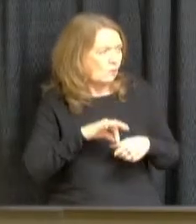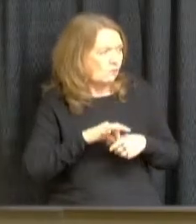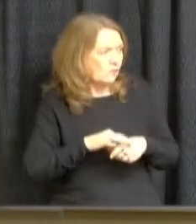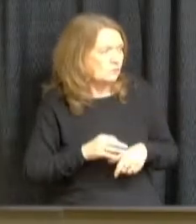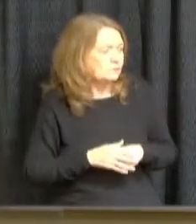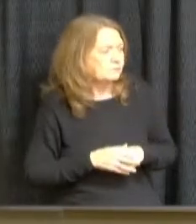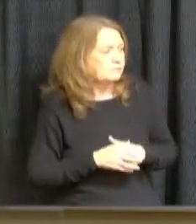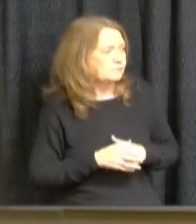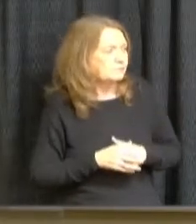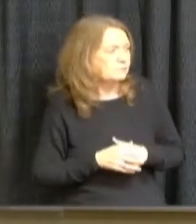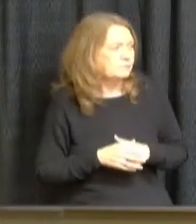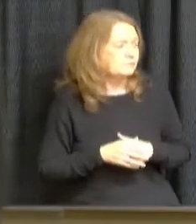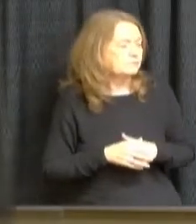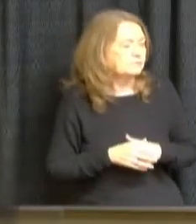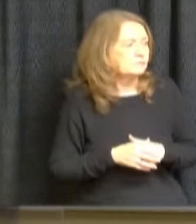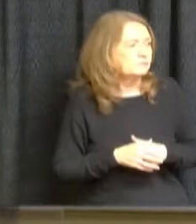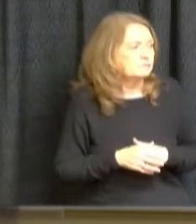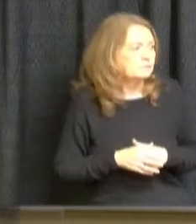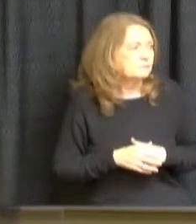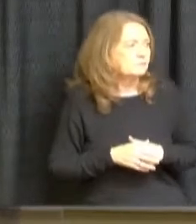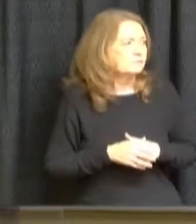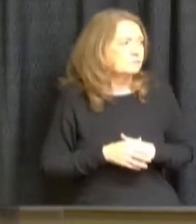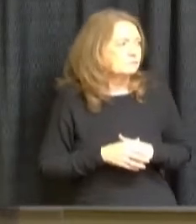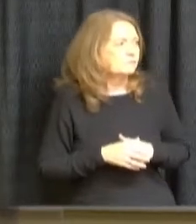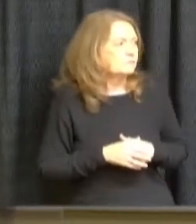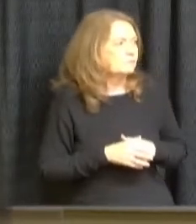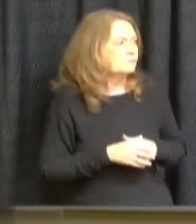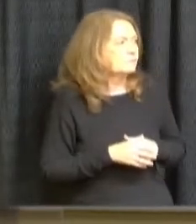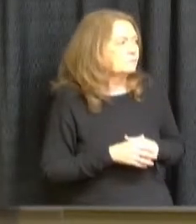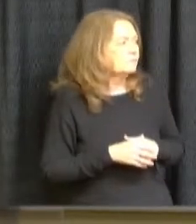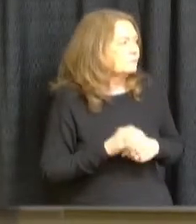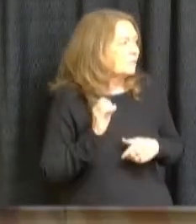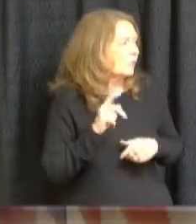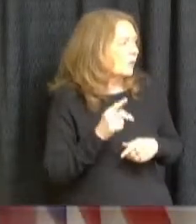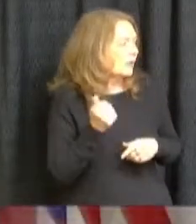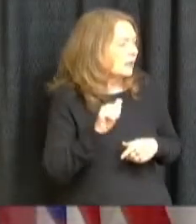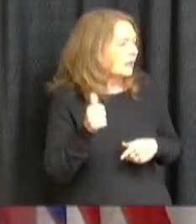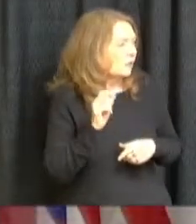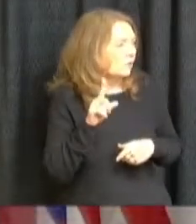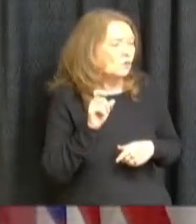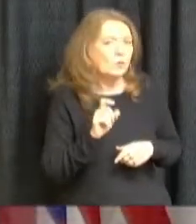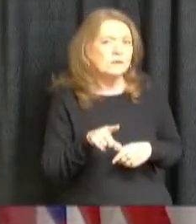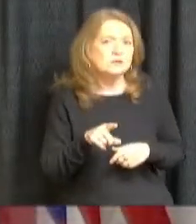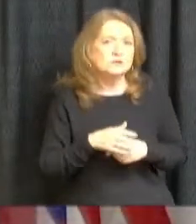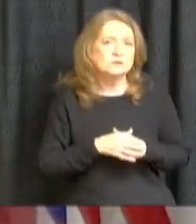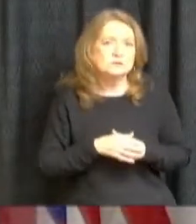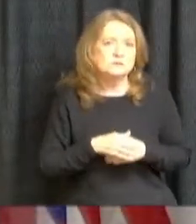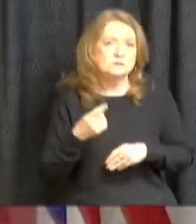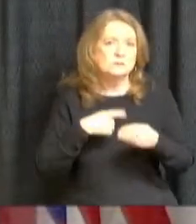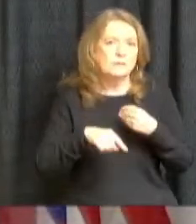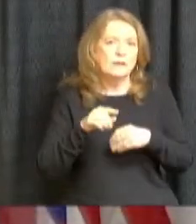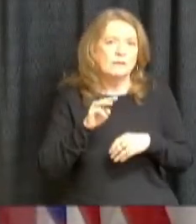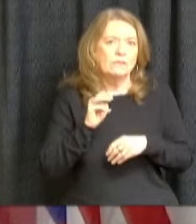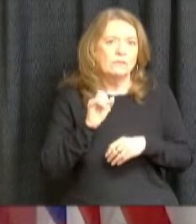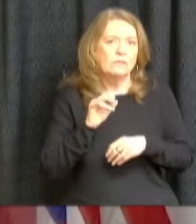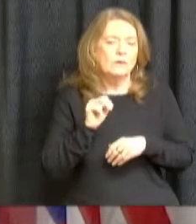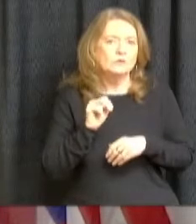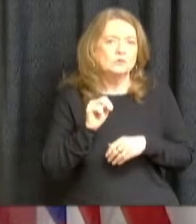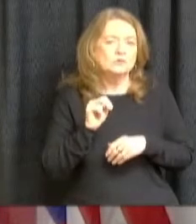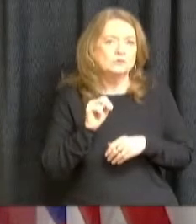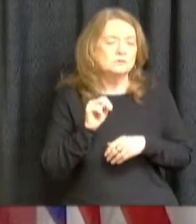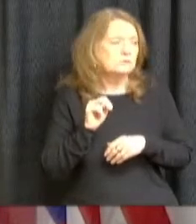you. Okay, Our vote. okay. All right, any other questions regarding the motion to